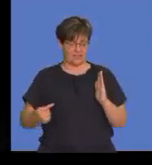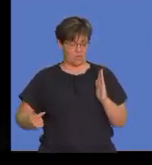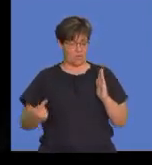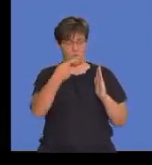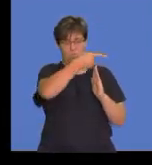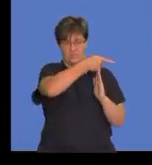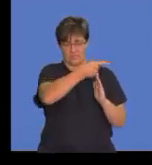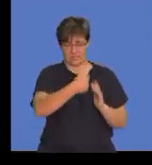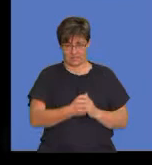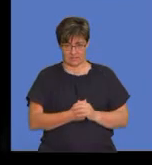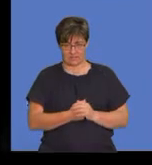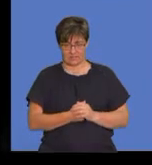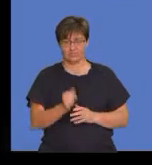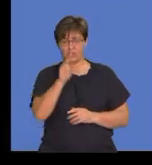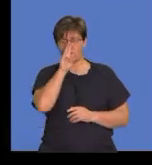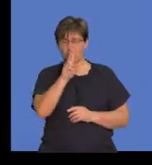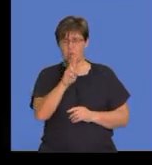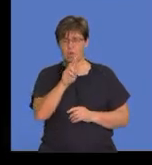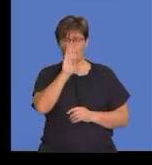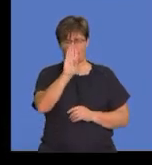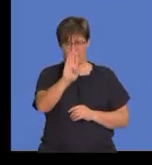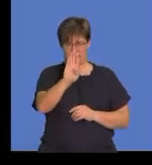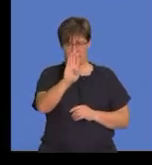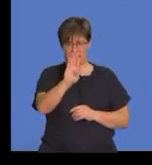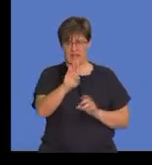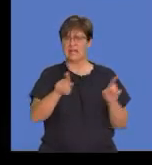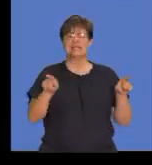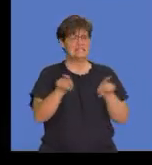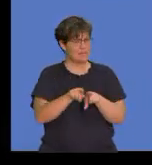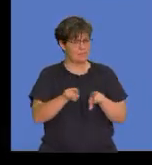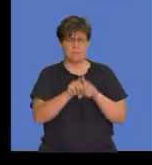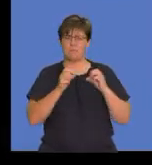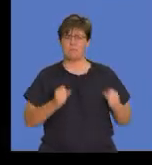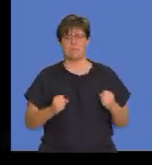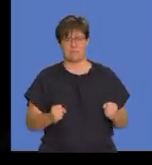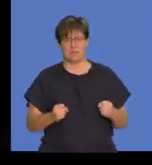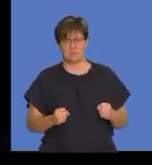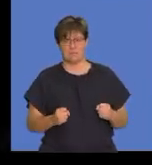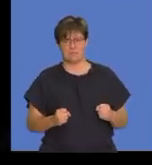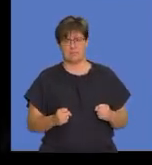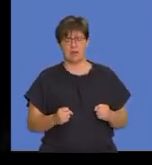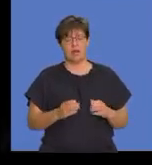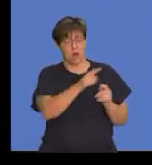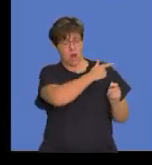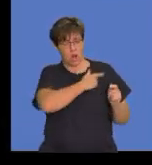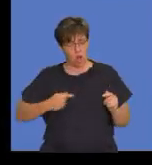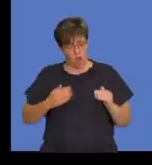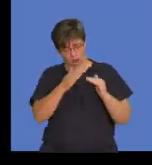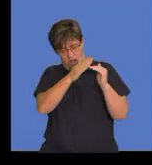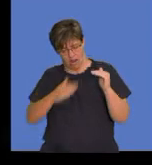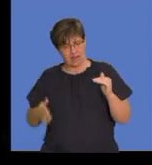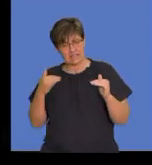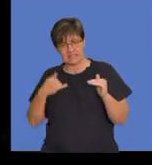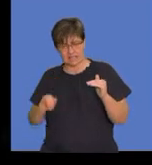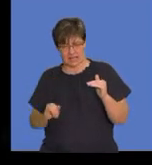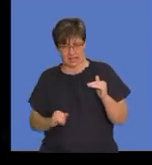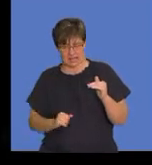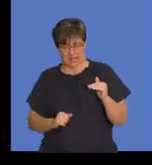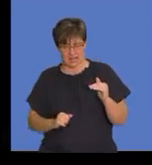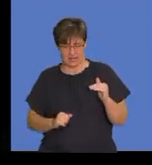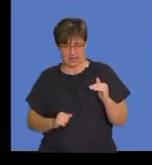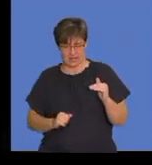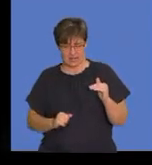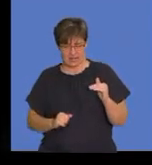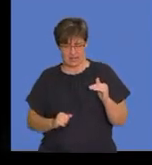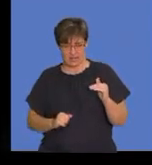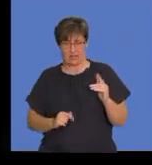Now, if we focus on angle B, the very same thing still applies. Hypotenuse is still the longest side, and it is also still